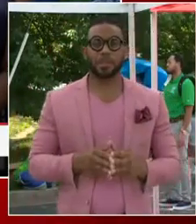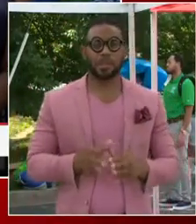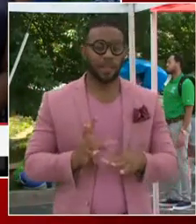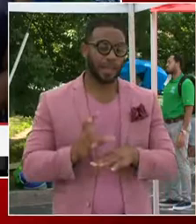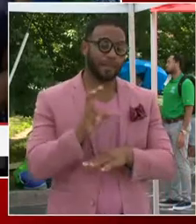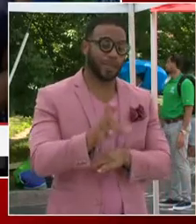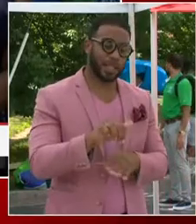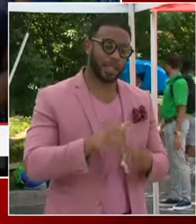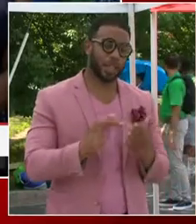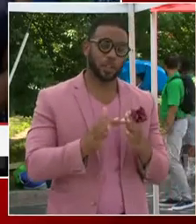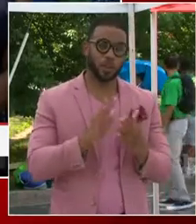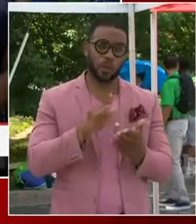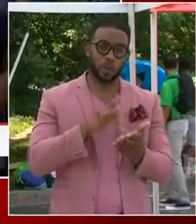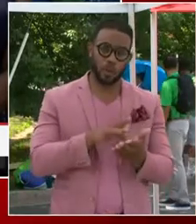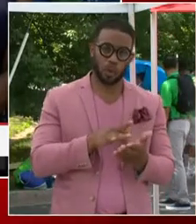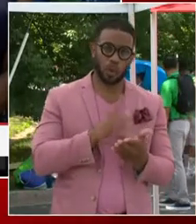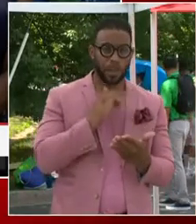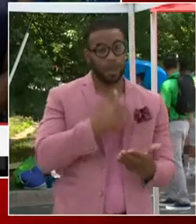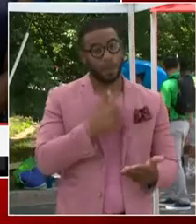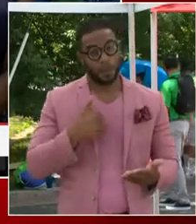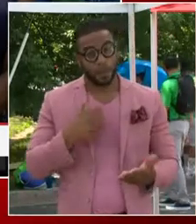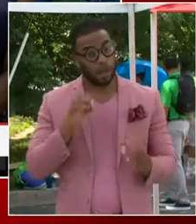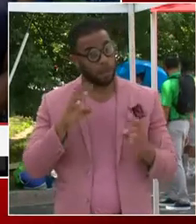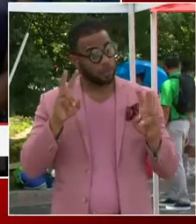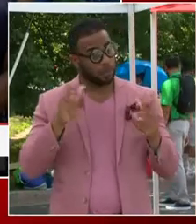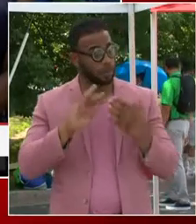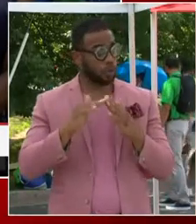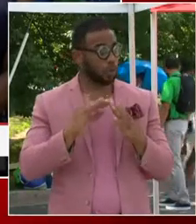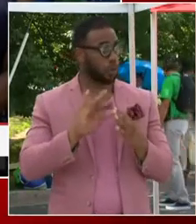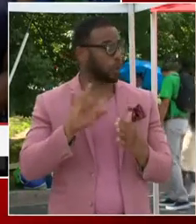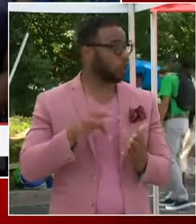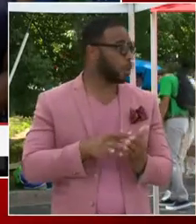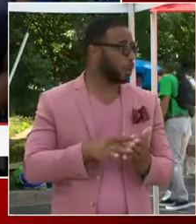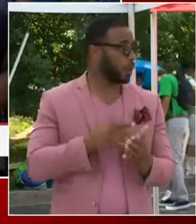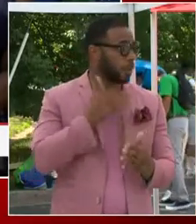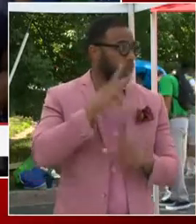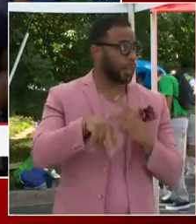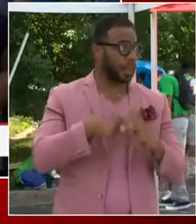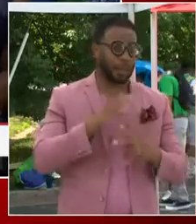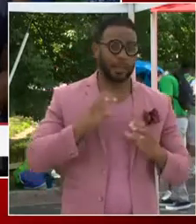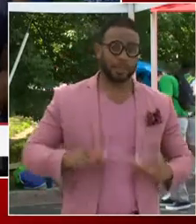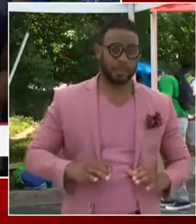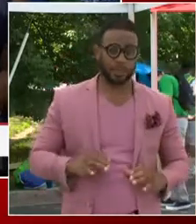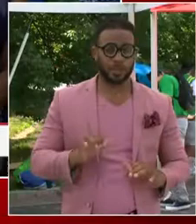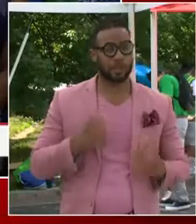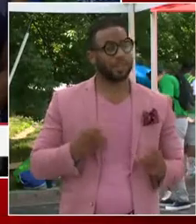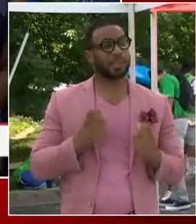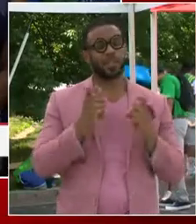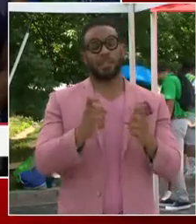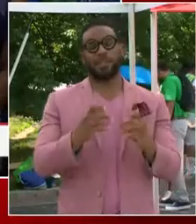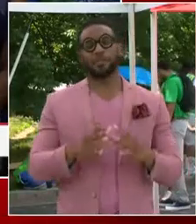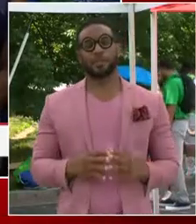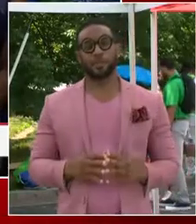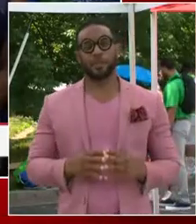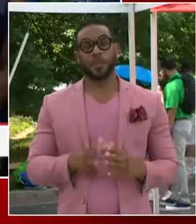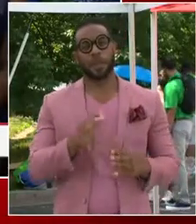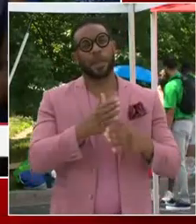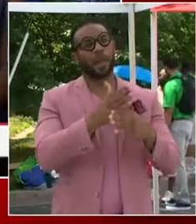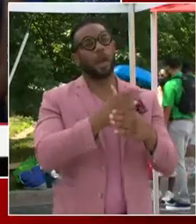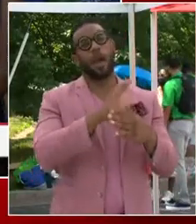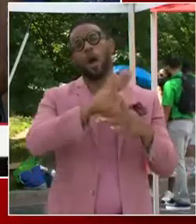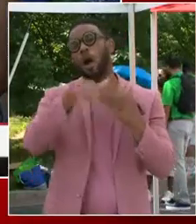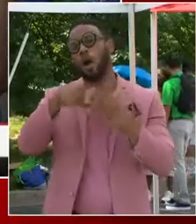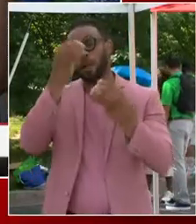investing in the community core, being a member of the community core, is the best type of citizenship that you can demonstrate by sharing all